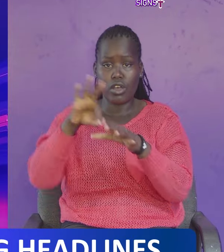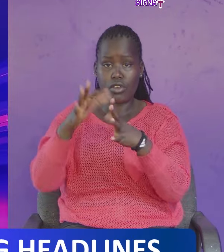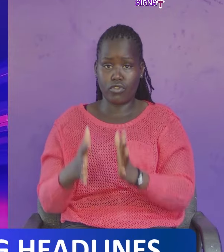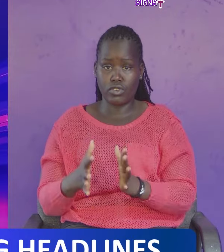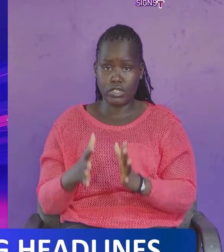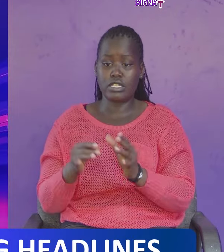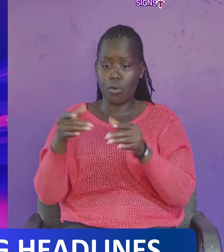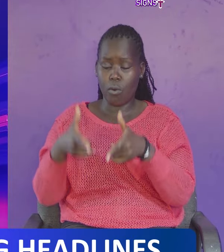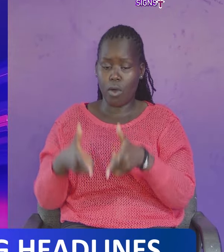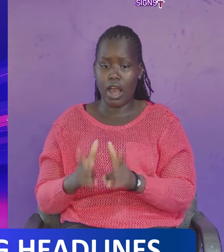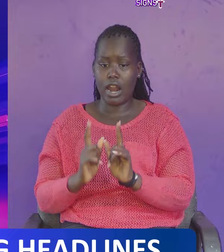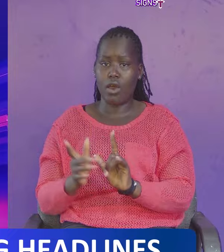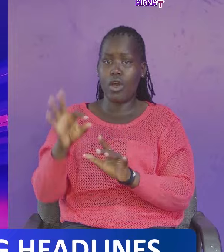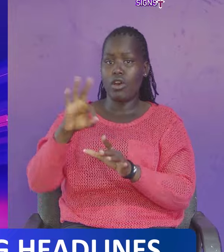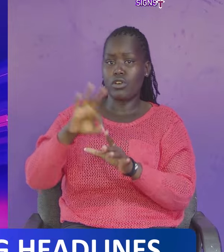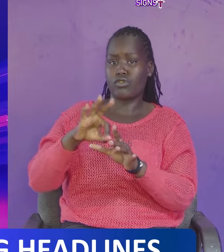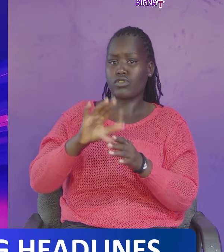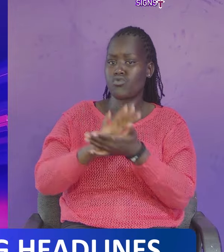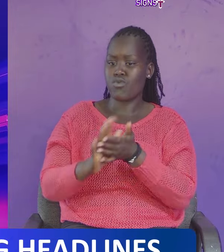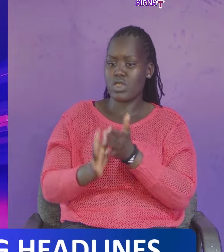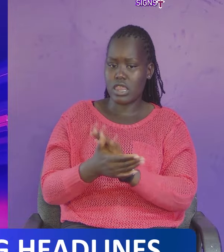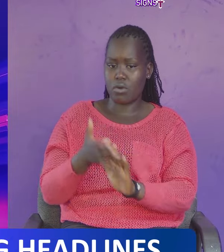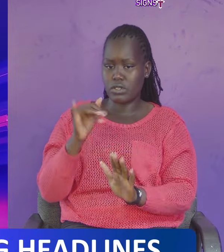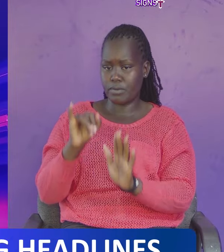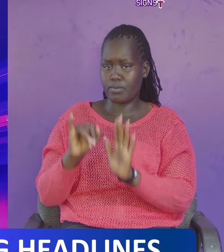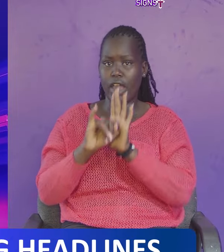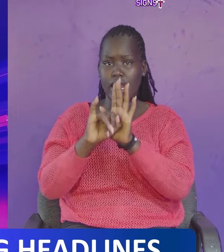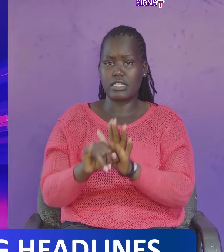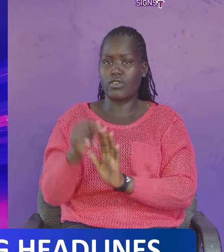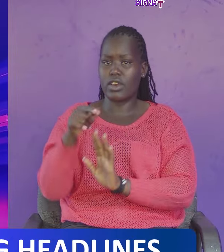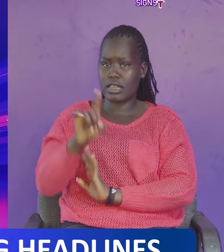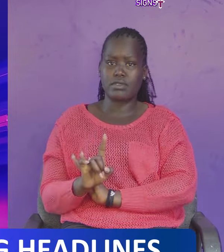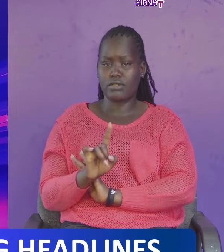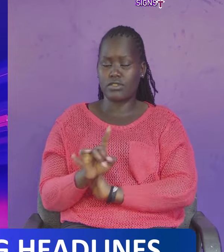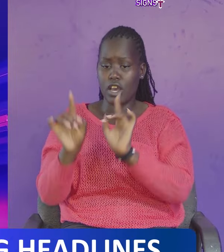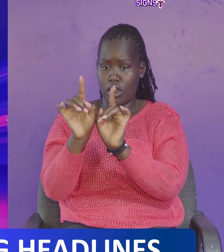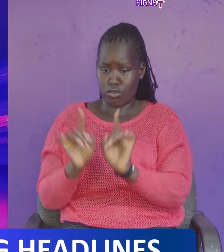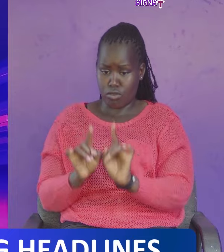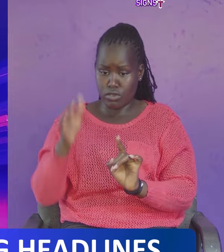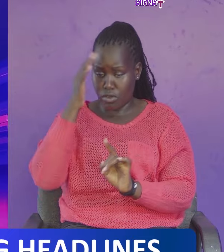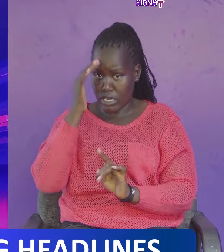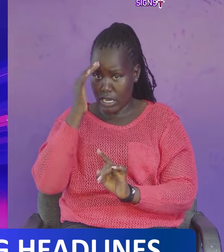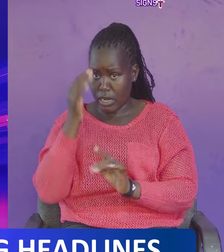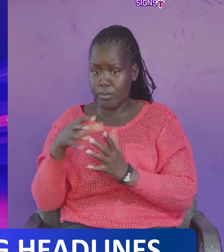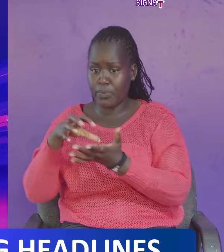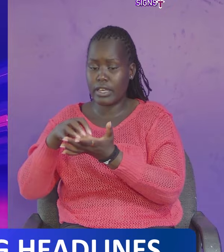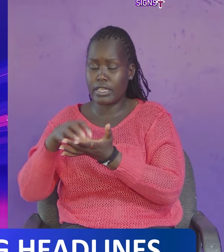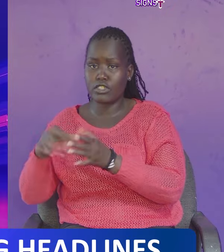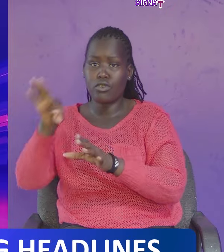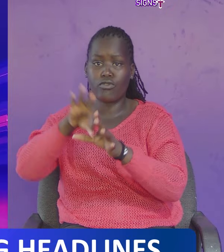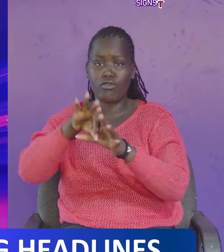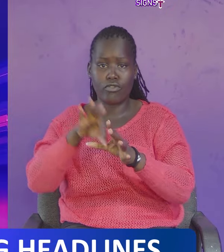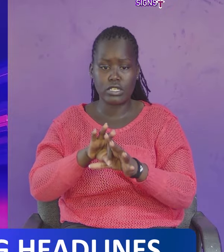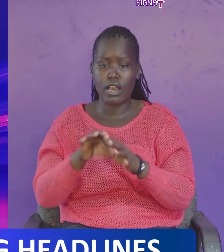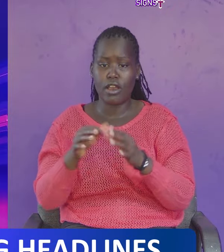allowed to vote without identifying themselves. The mission also noted that in polling stations where only presidential ballot